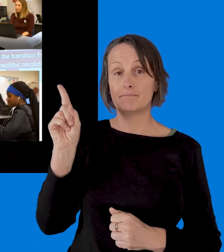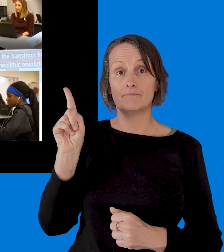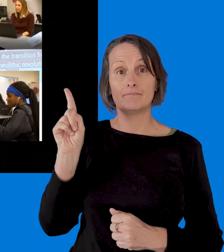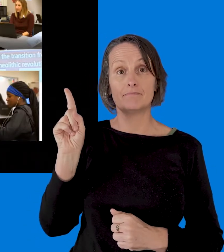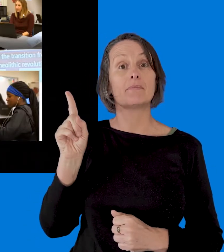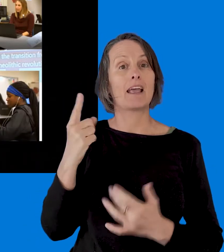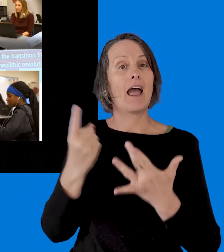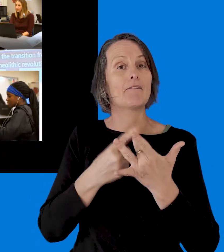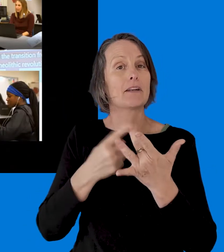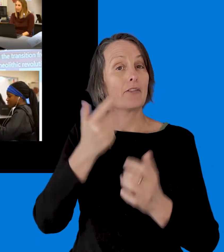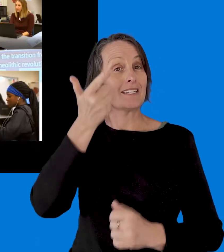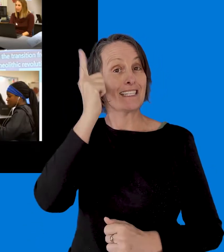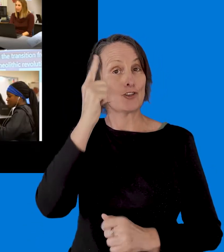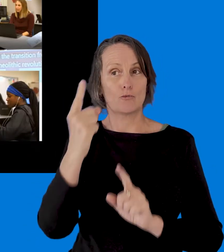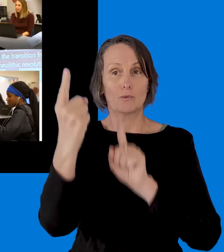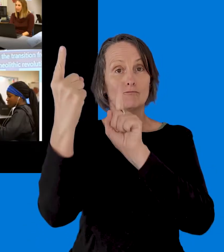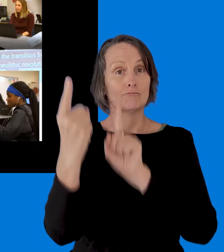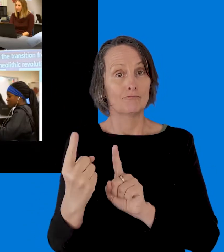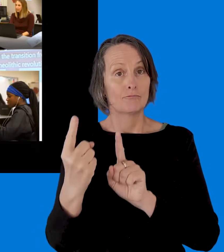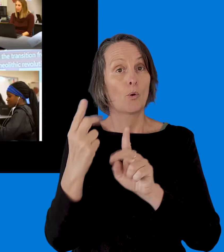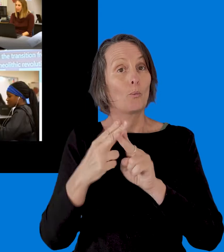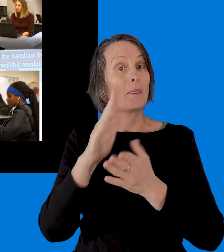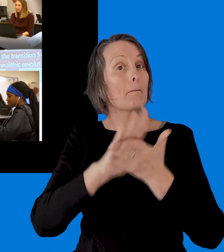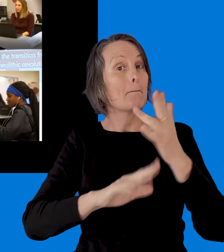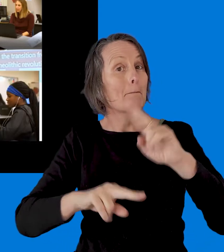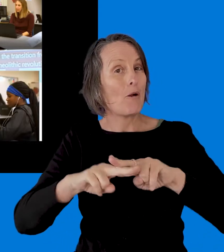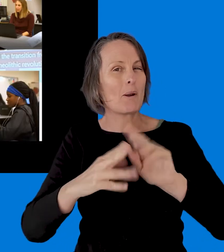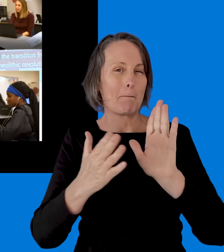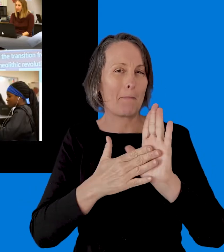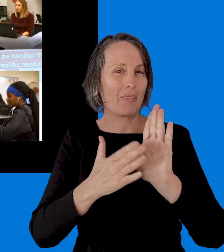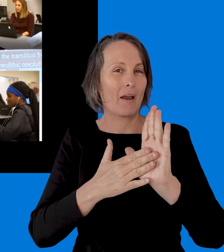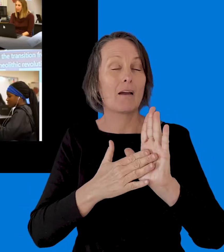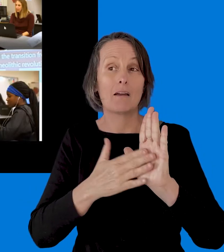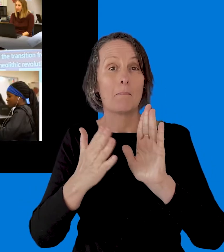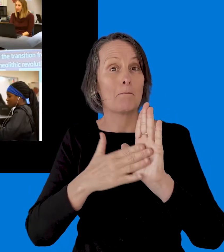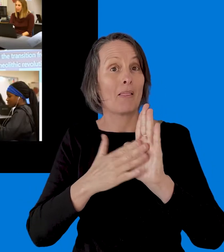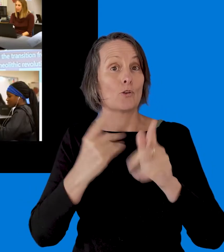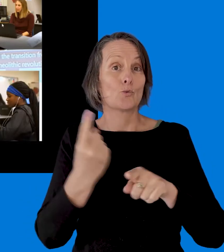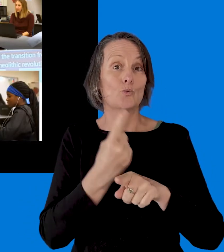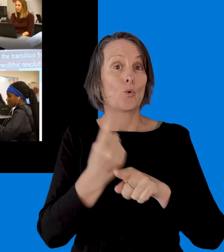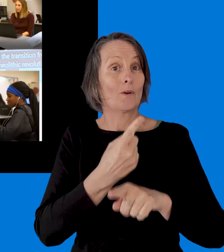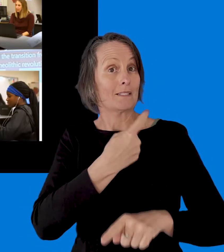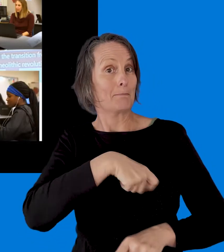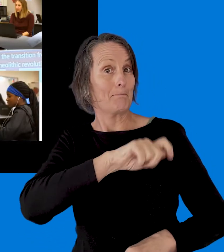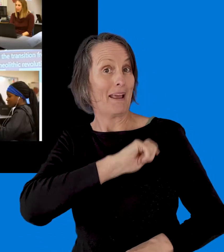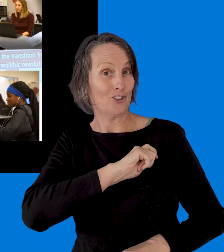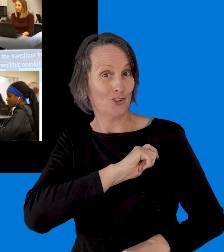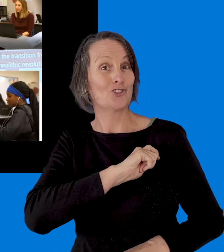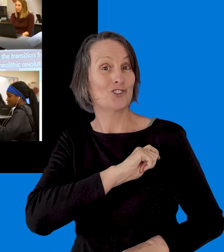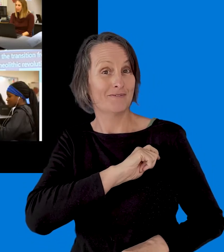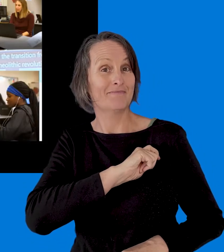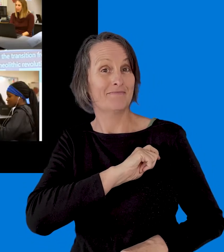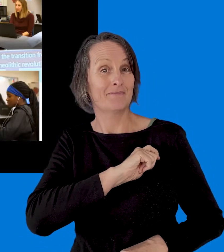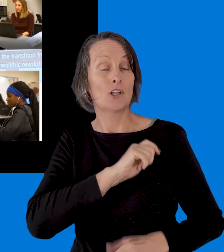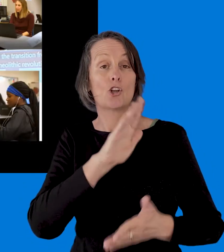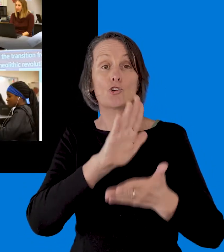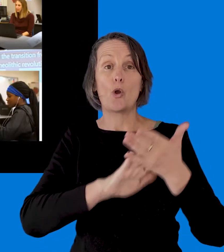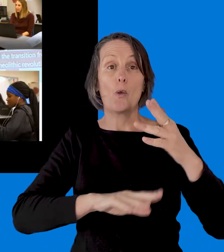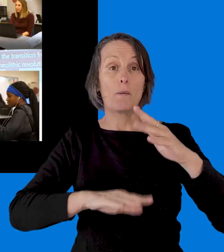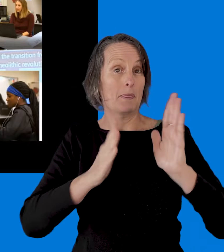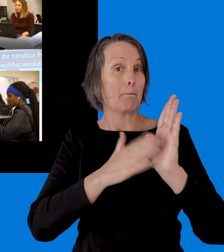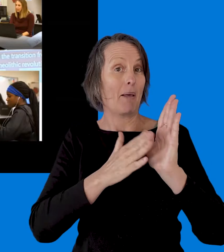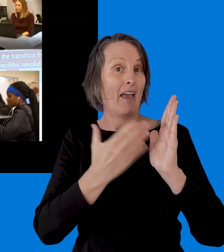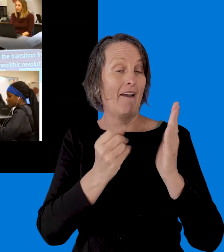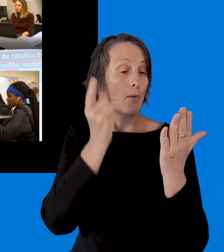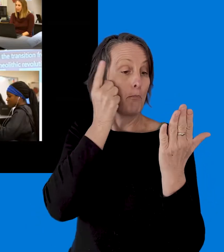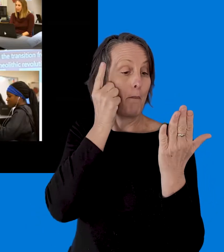right is a teacher who's communicating with a parent who speaks Spanish, and they're communicating, the